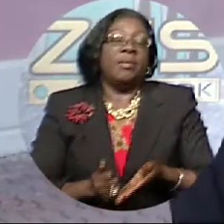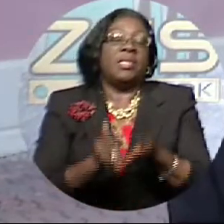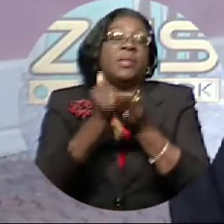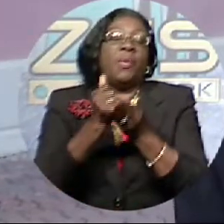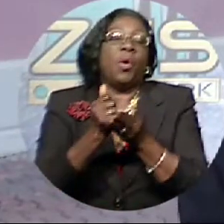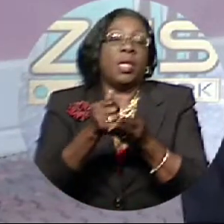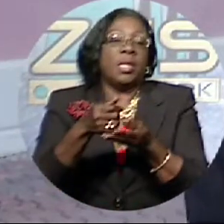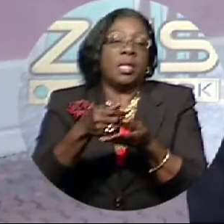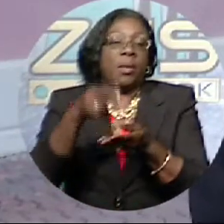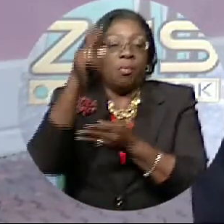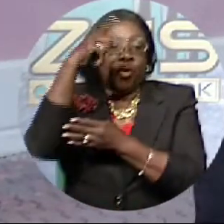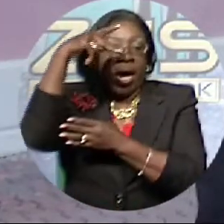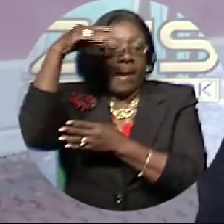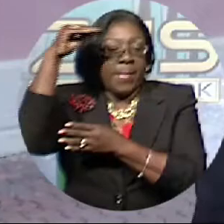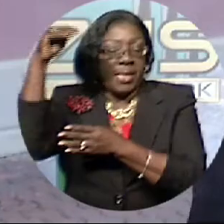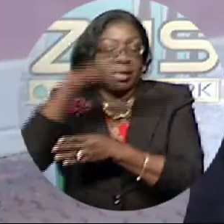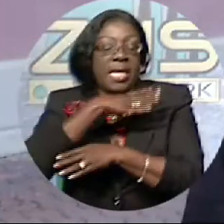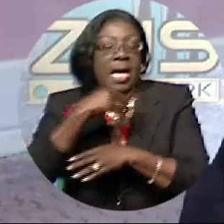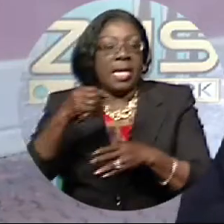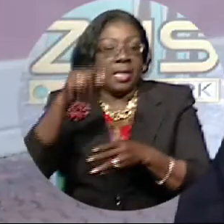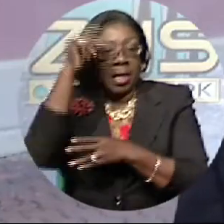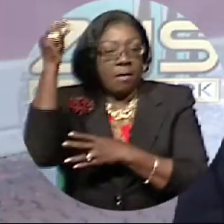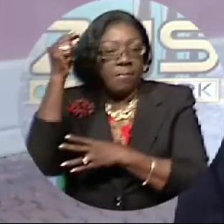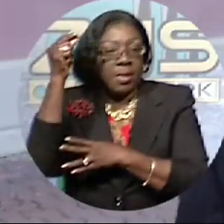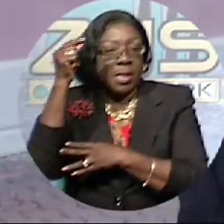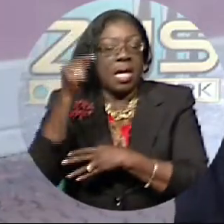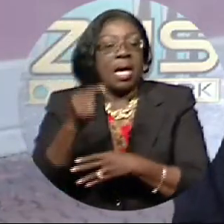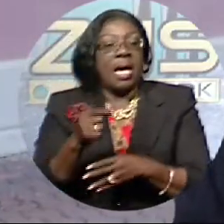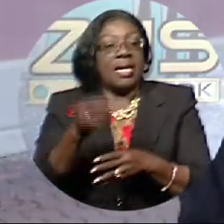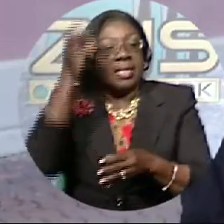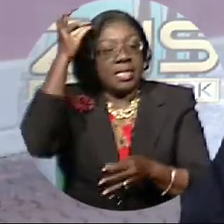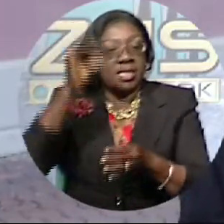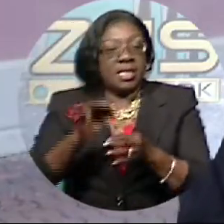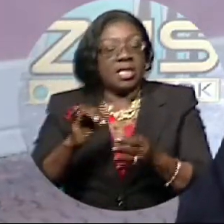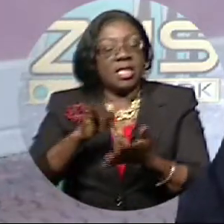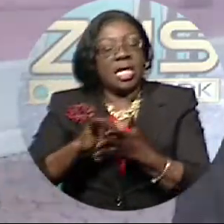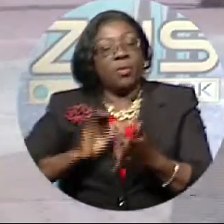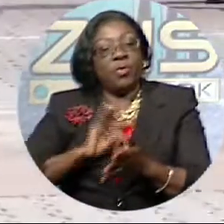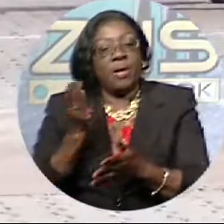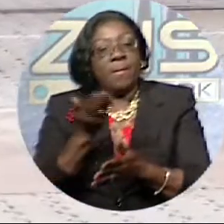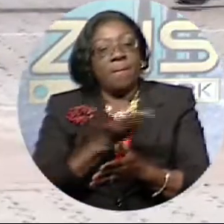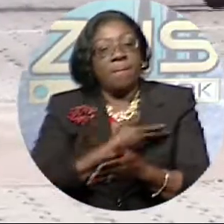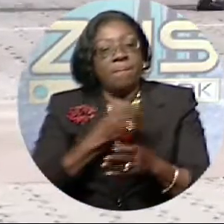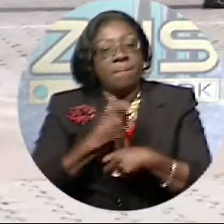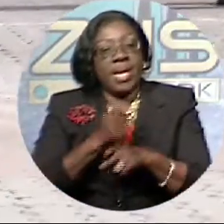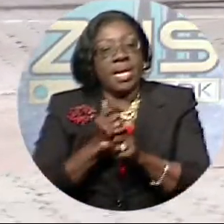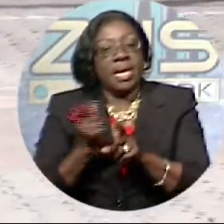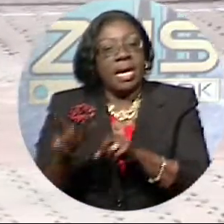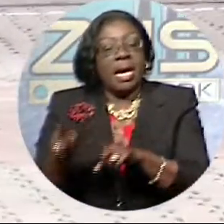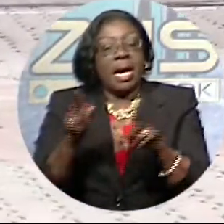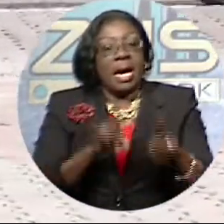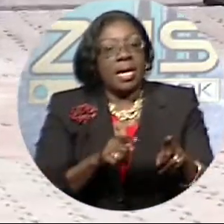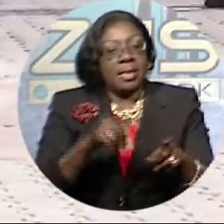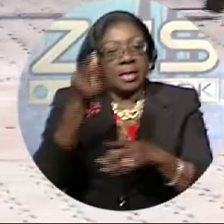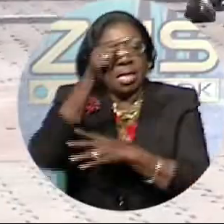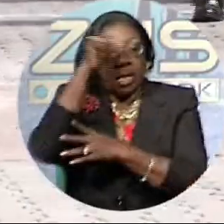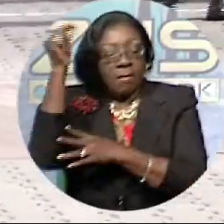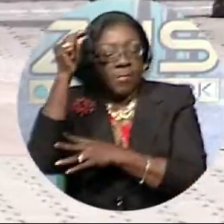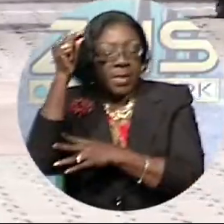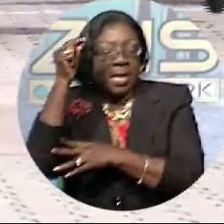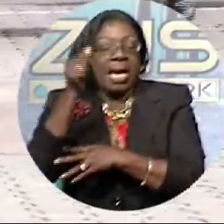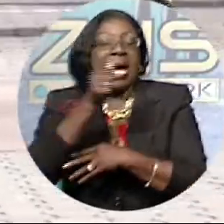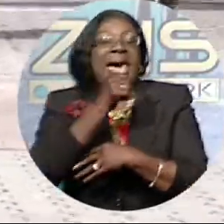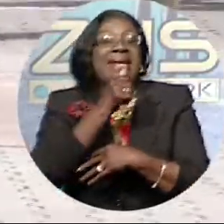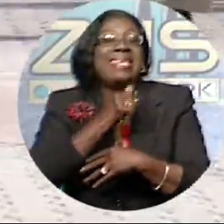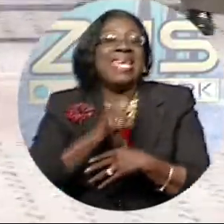government, and in support of the decisions that we made as a cabinet and the executive of the country. At the age of 40, he's the youngest minister serving